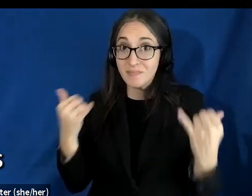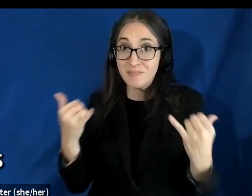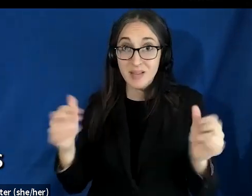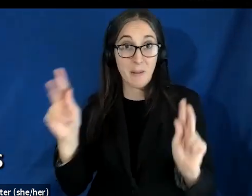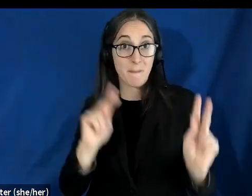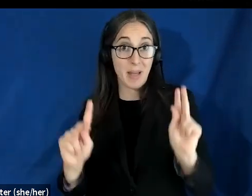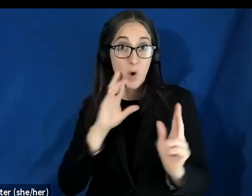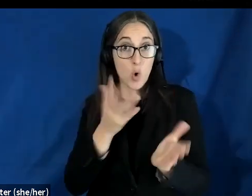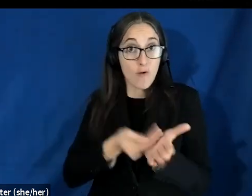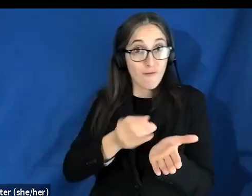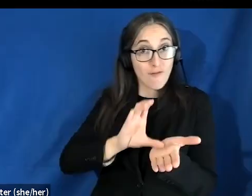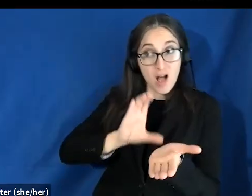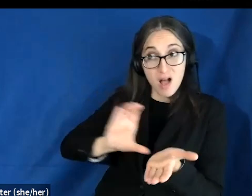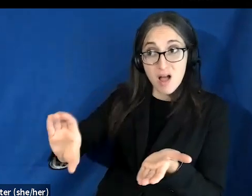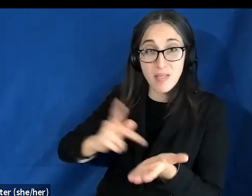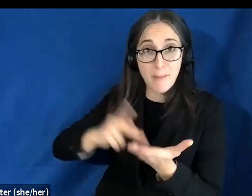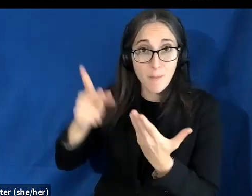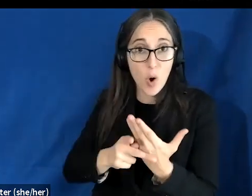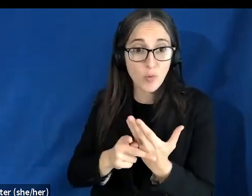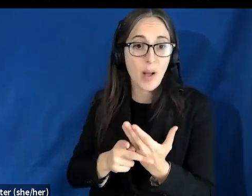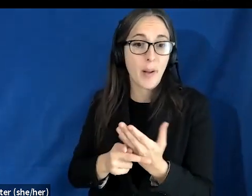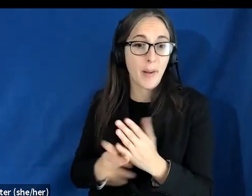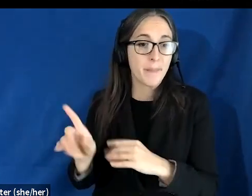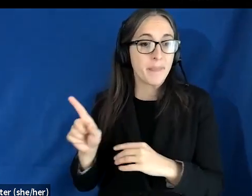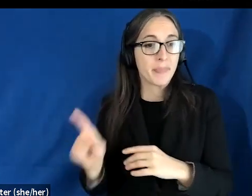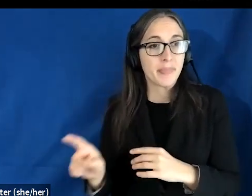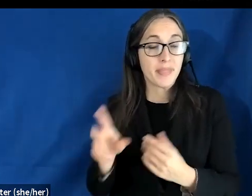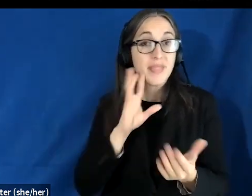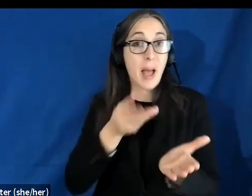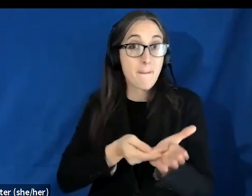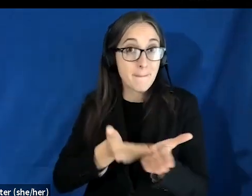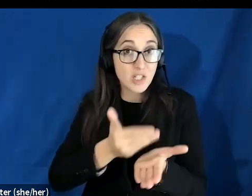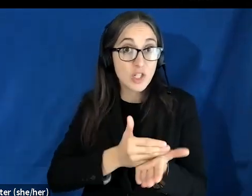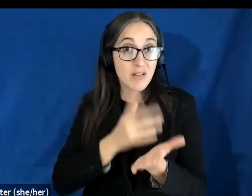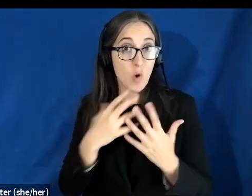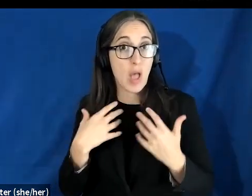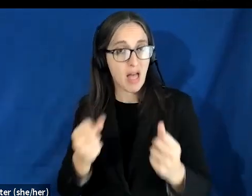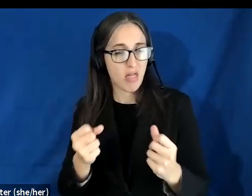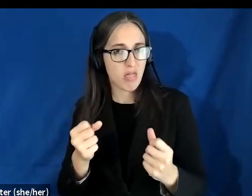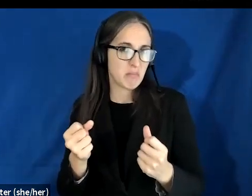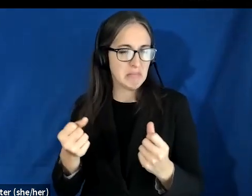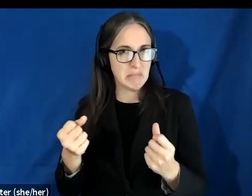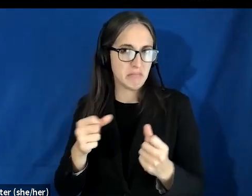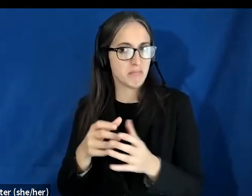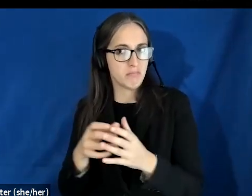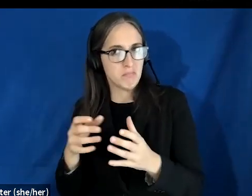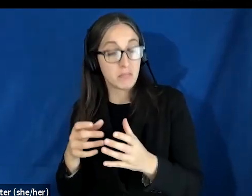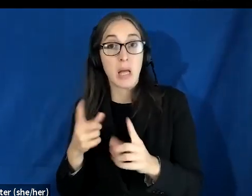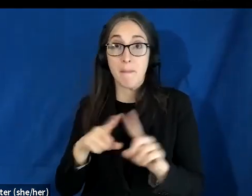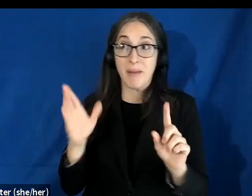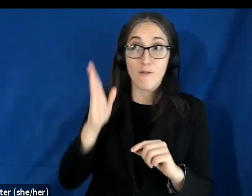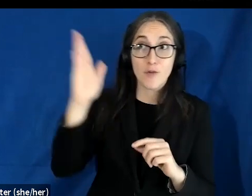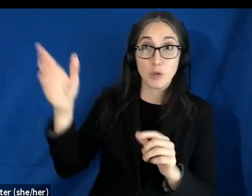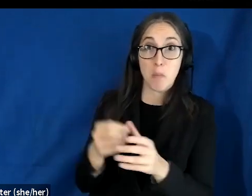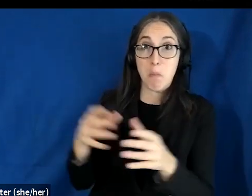fund these programs don't have a ton of budget for the health sector. But things could change in the future